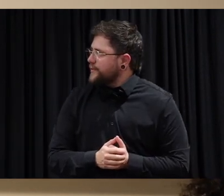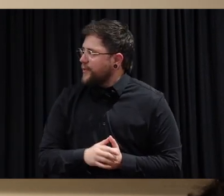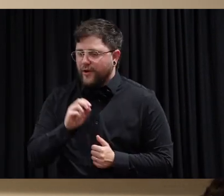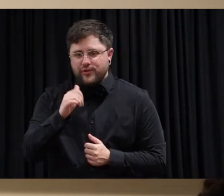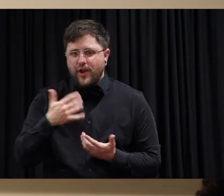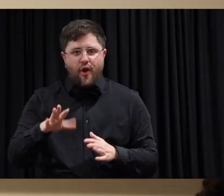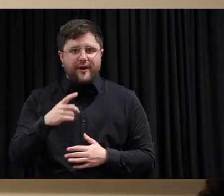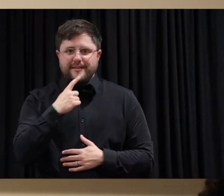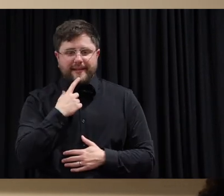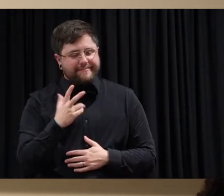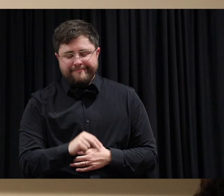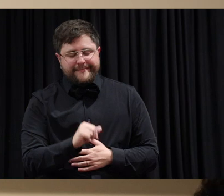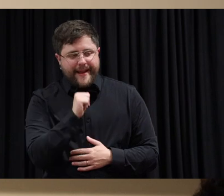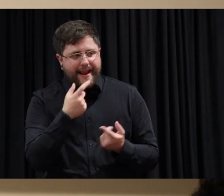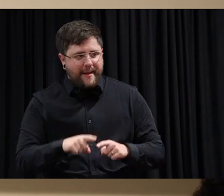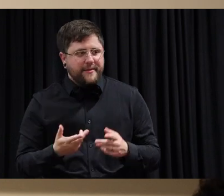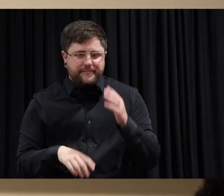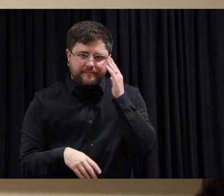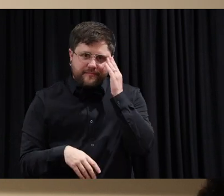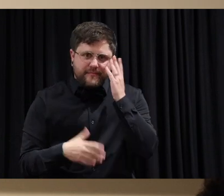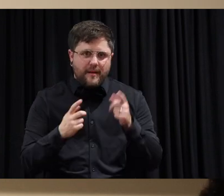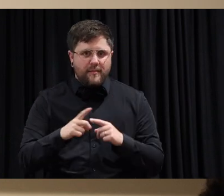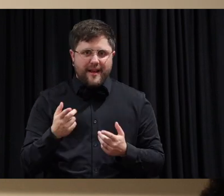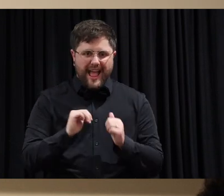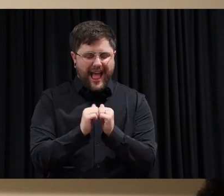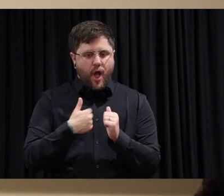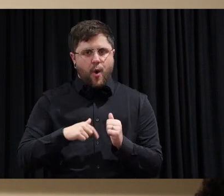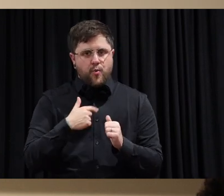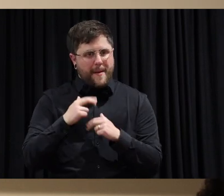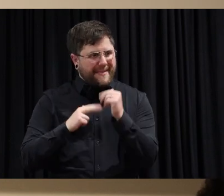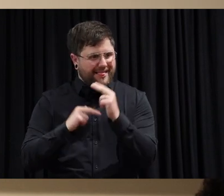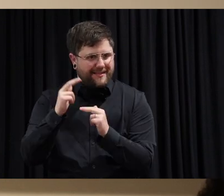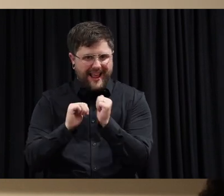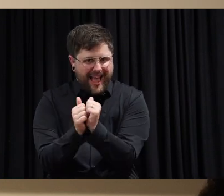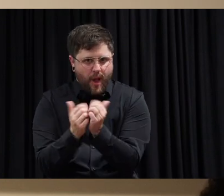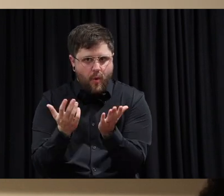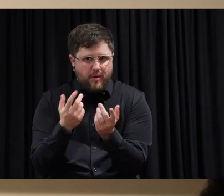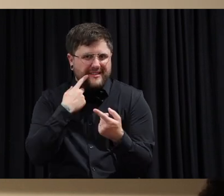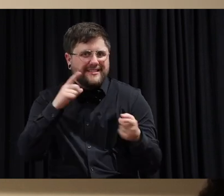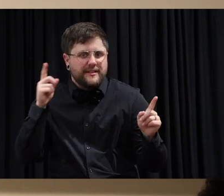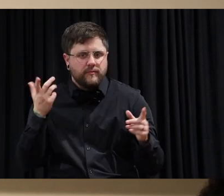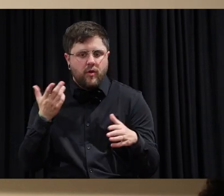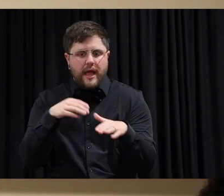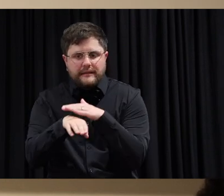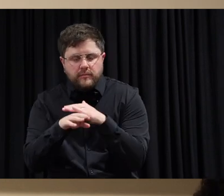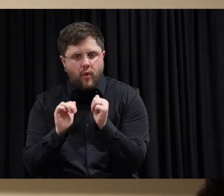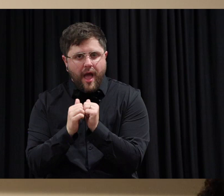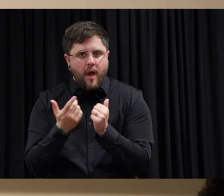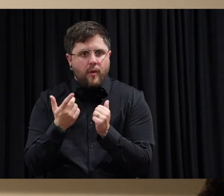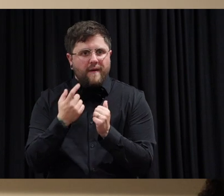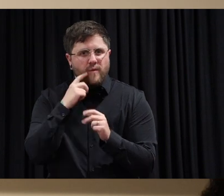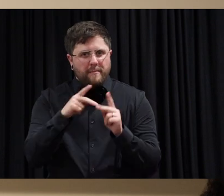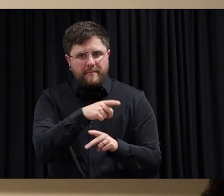Jay got there a little faster than I did, but it's got to be, how do we build? How do we build in an equitable way? We talk about equitable access to credit for